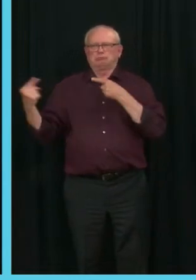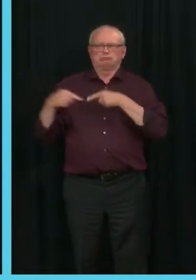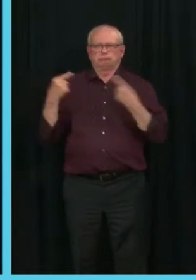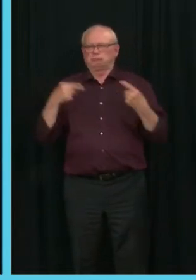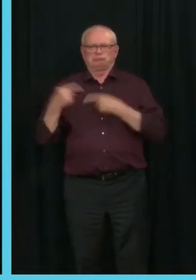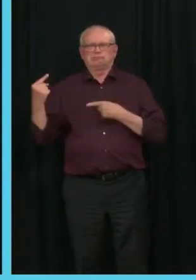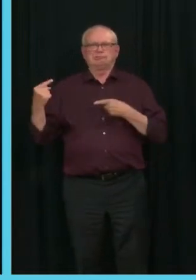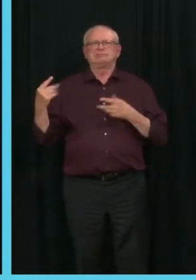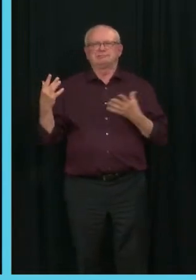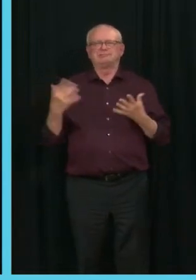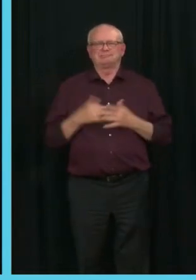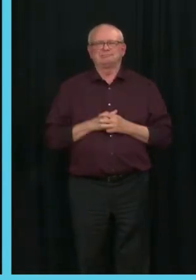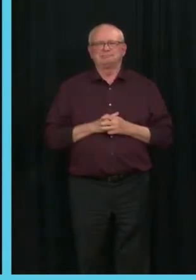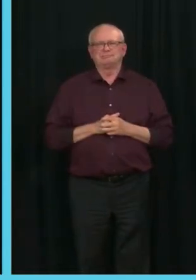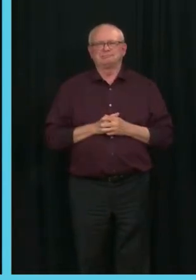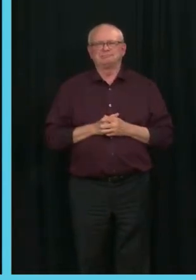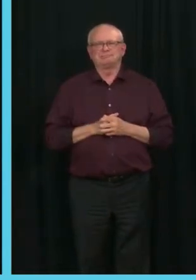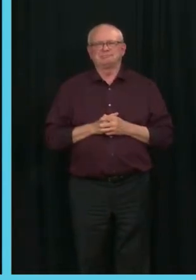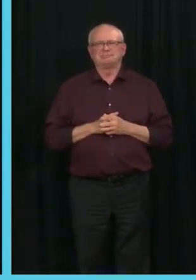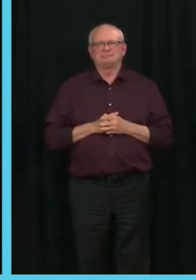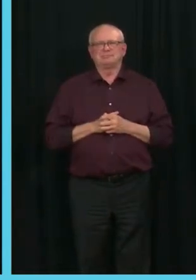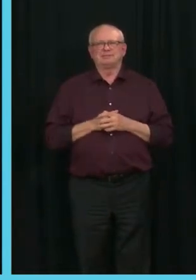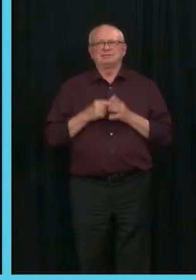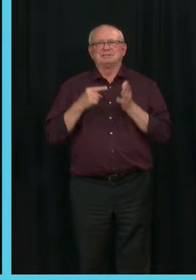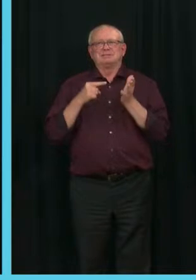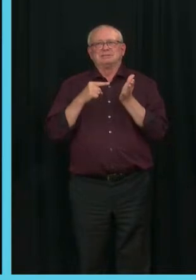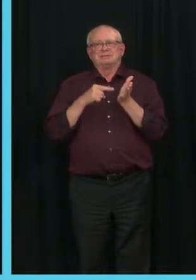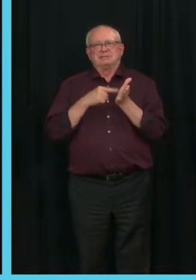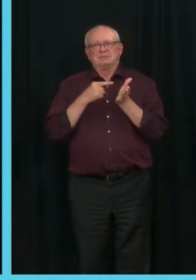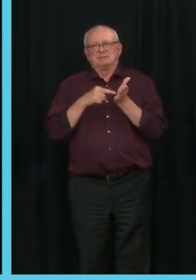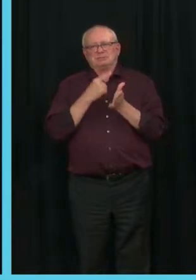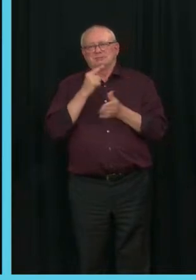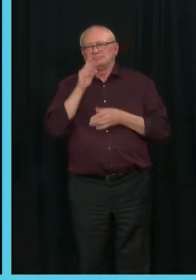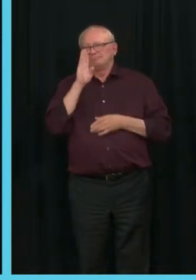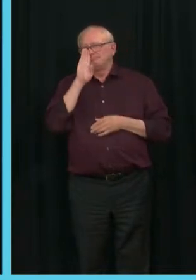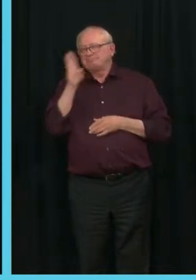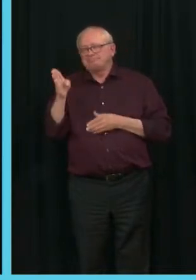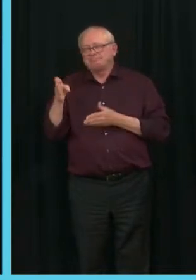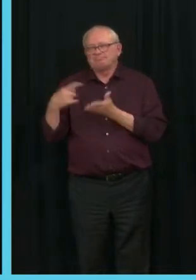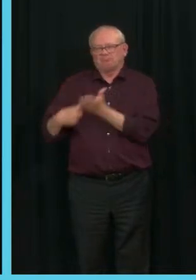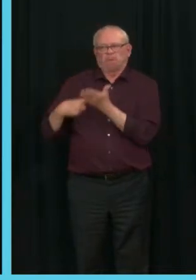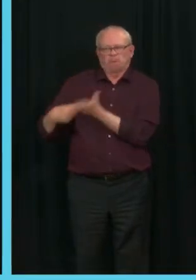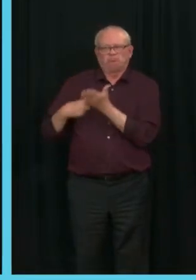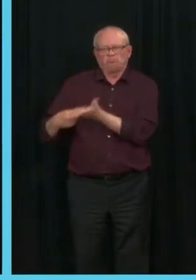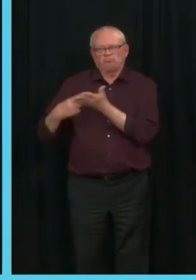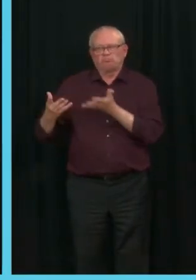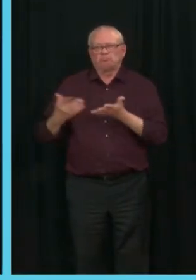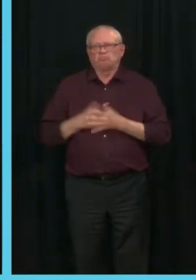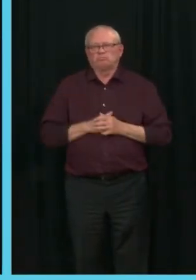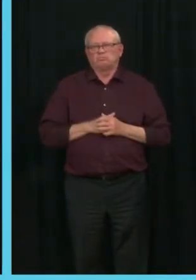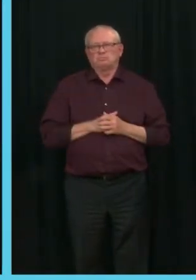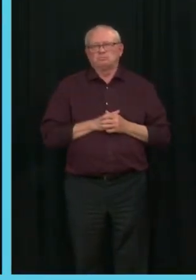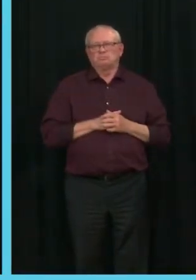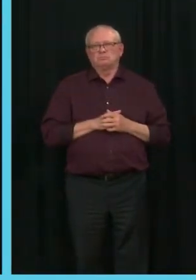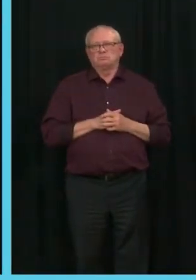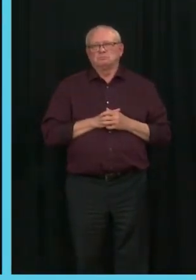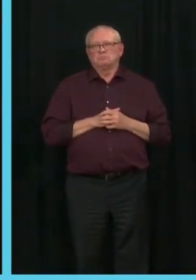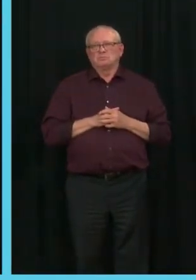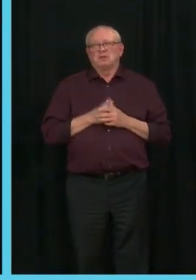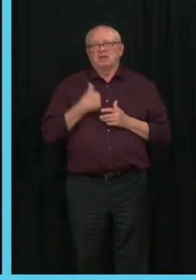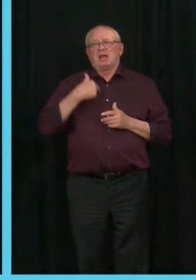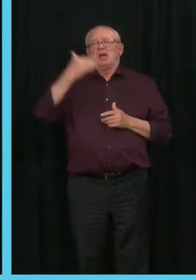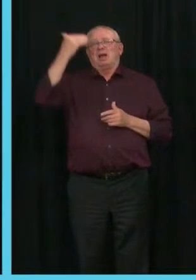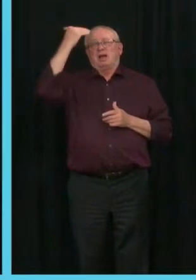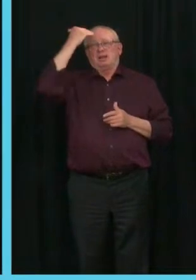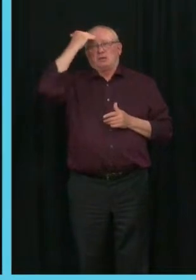it's led to some really frank debates internally. But I think I know that the vast majority